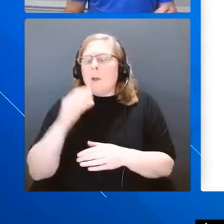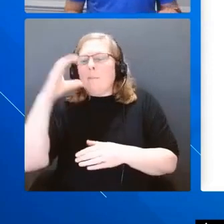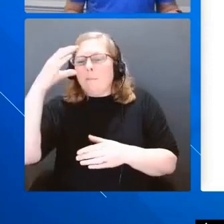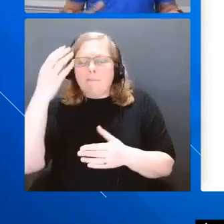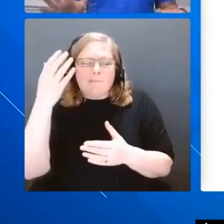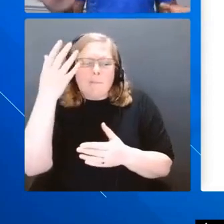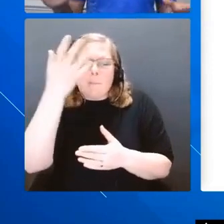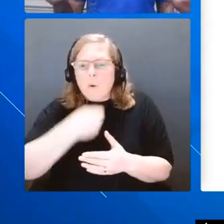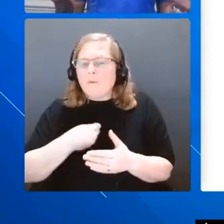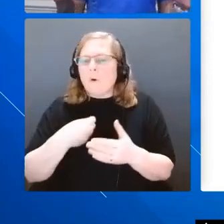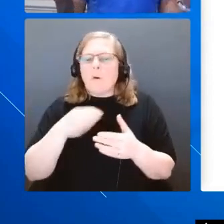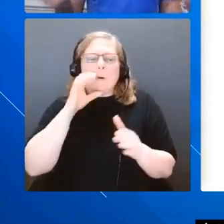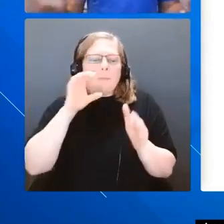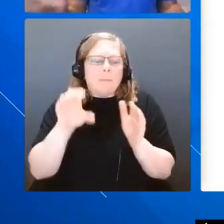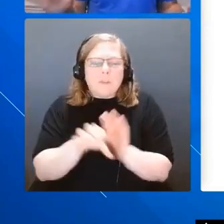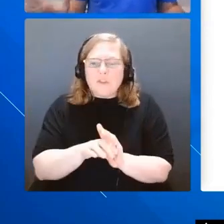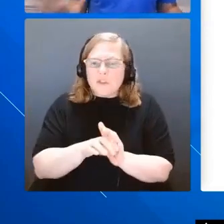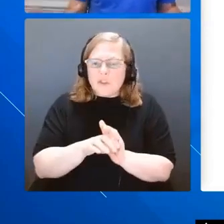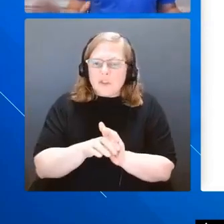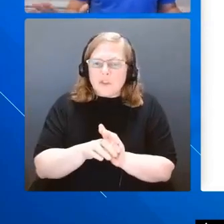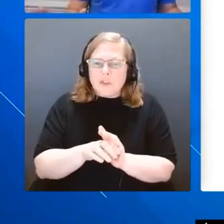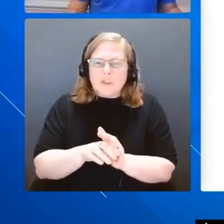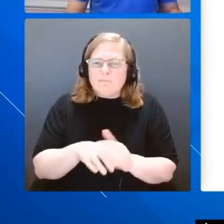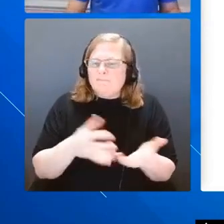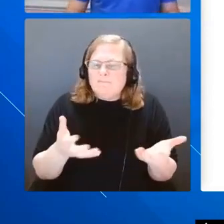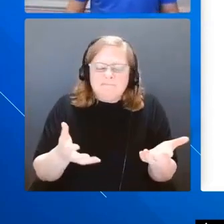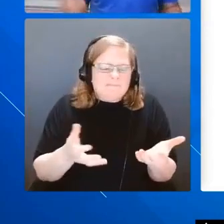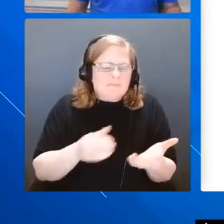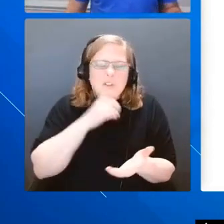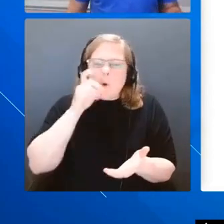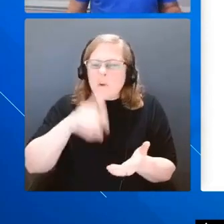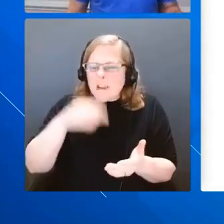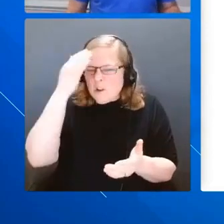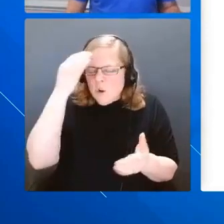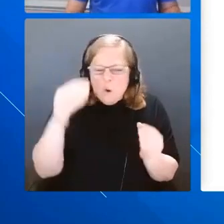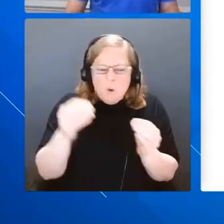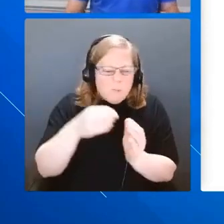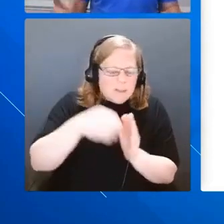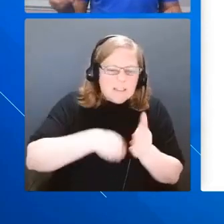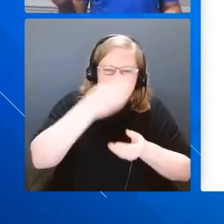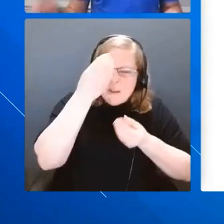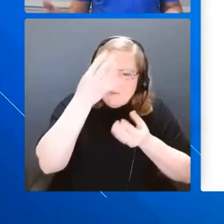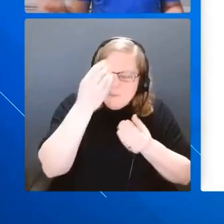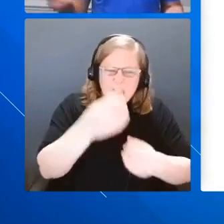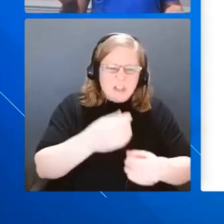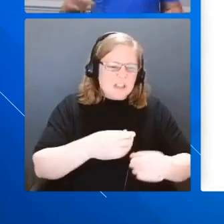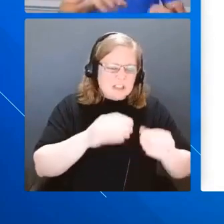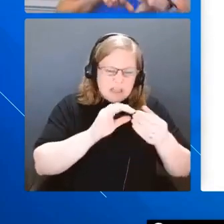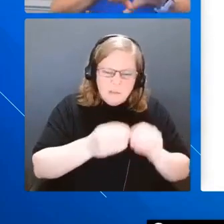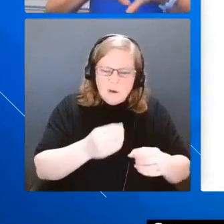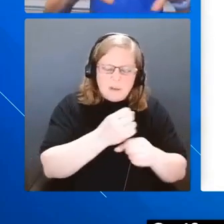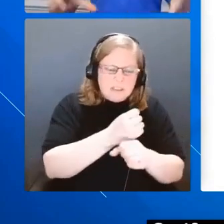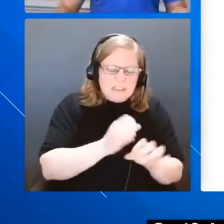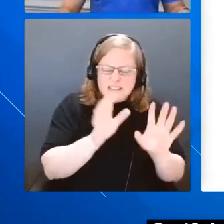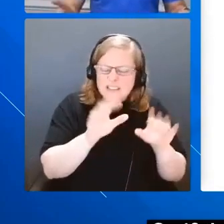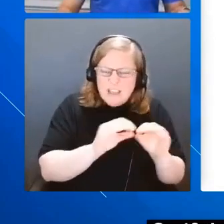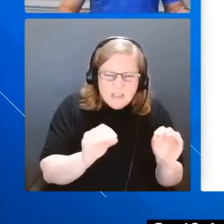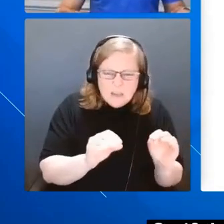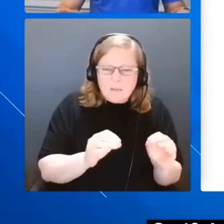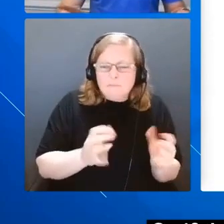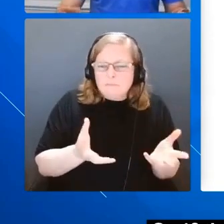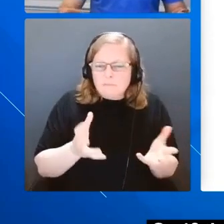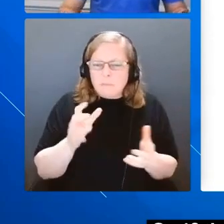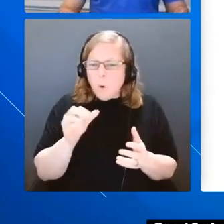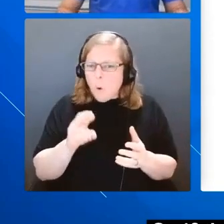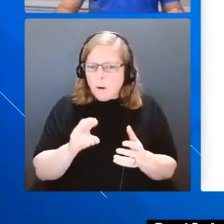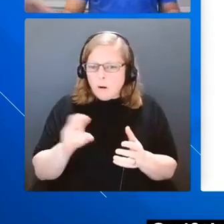user, I don't care why that picture's there. It doesn't give me any information. Or if there's already text that describes